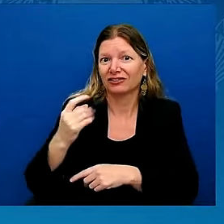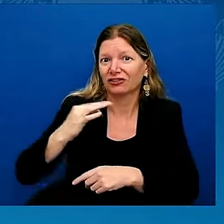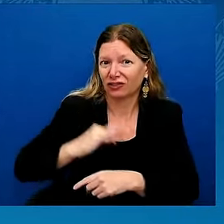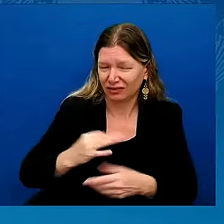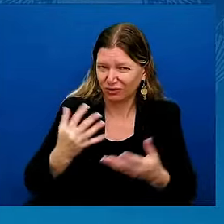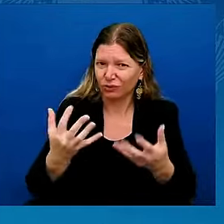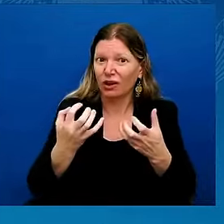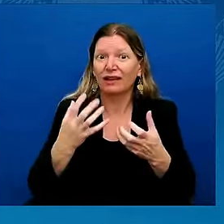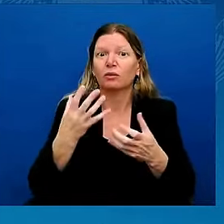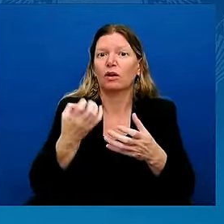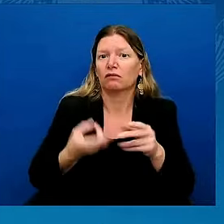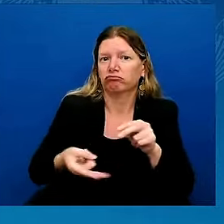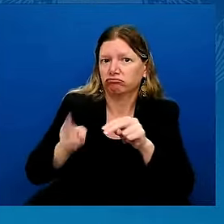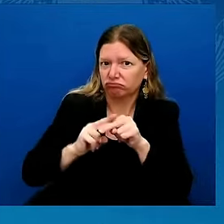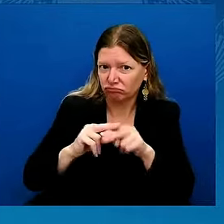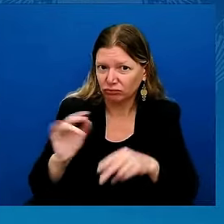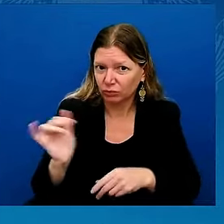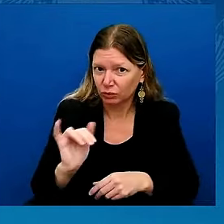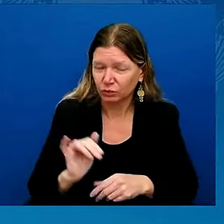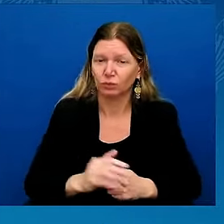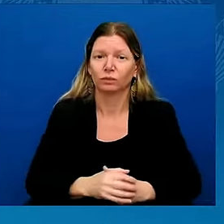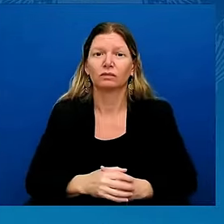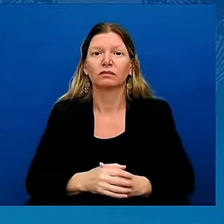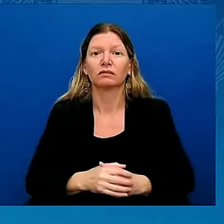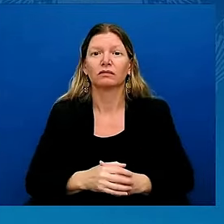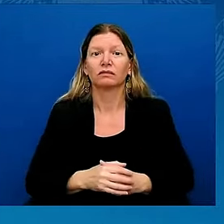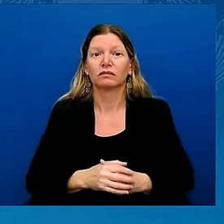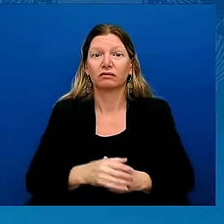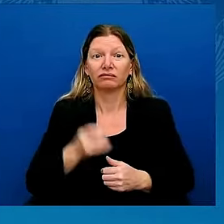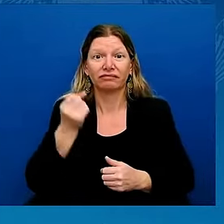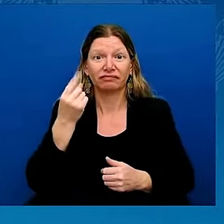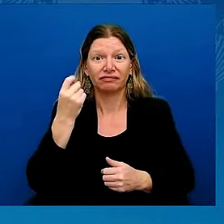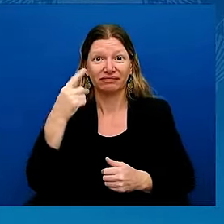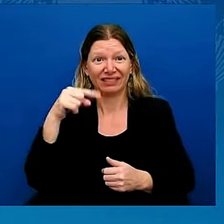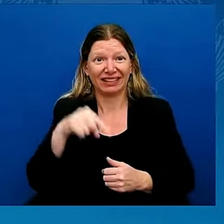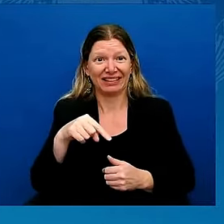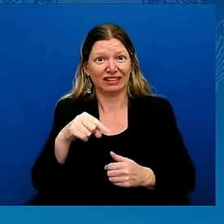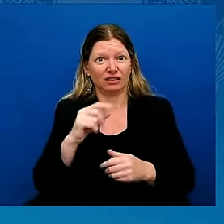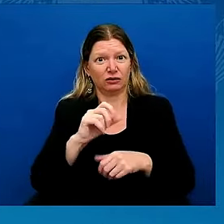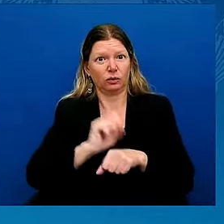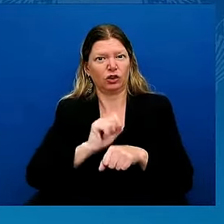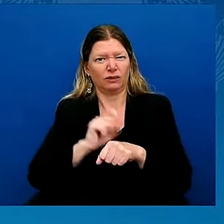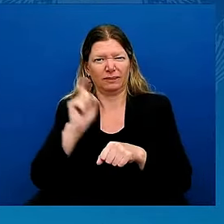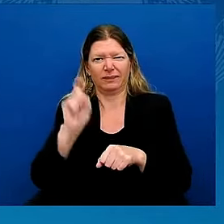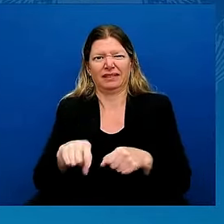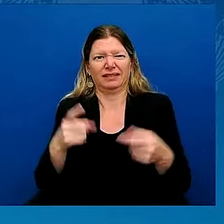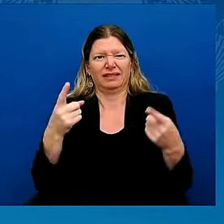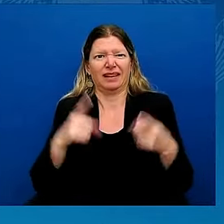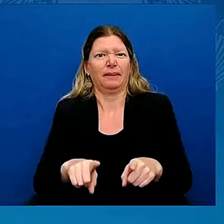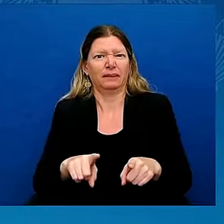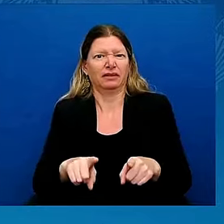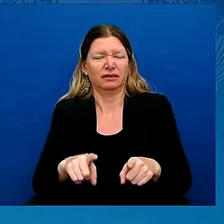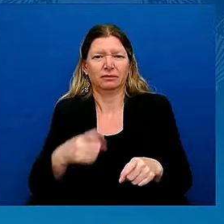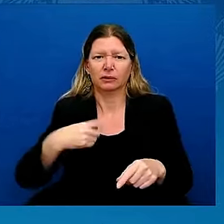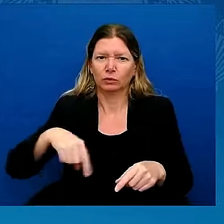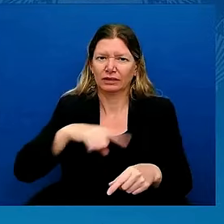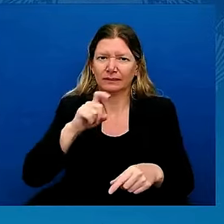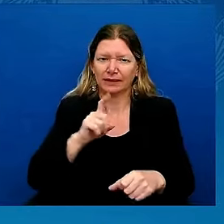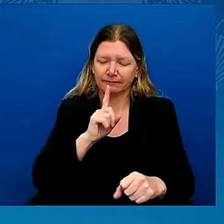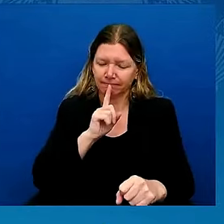Because we know this is the kind of work that must happen if we are to be true to our values and be true